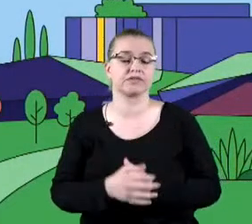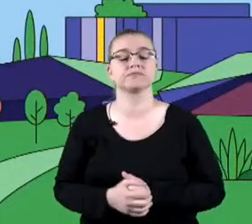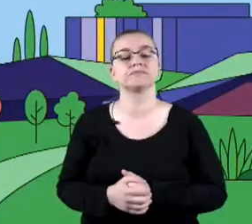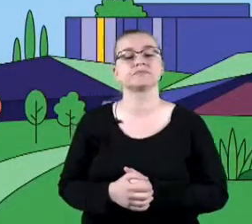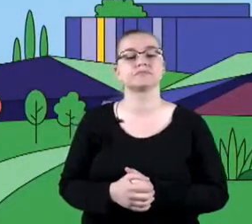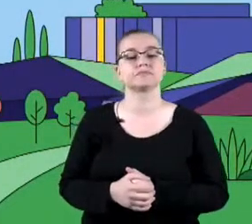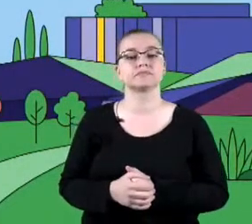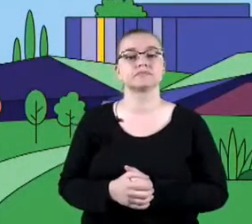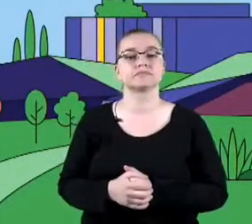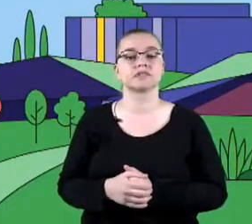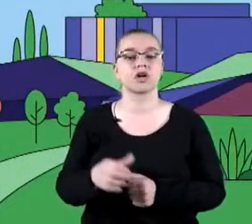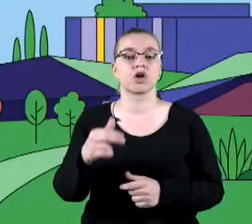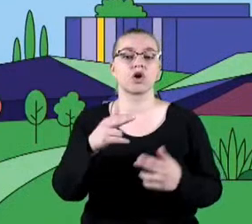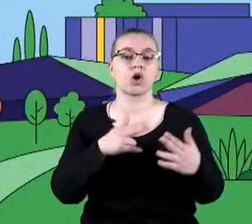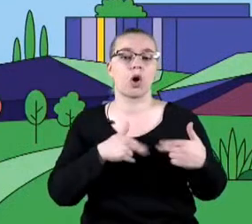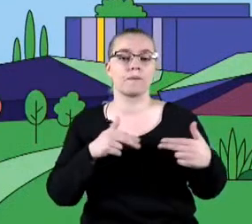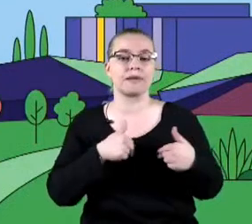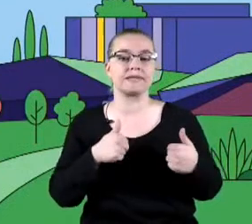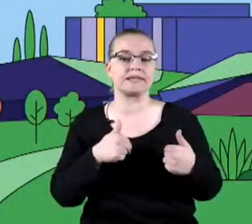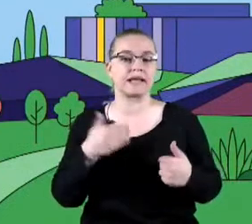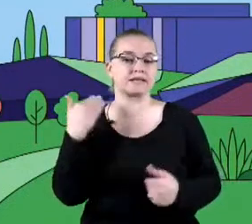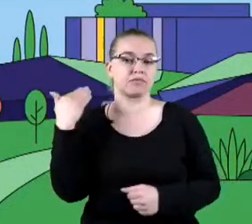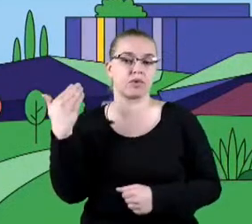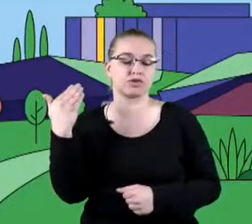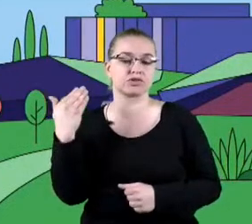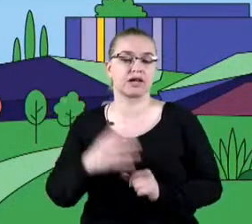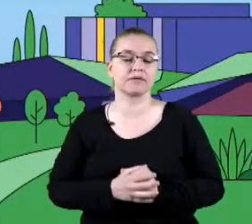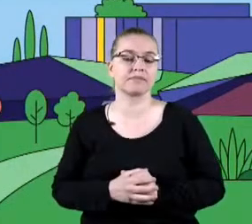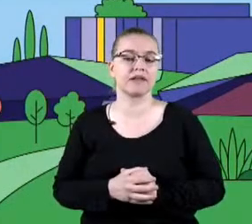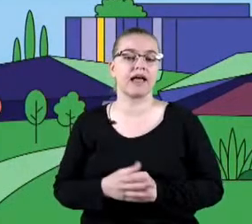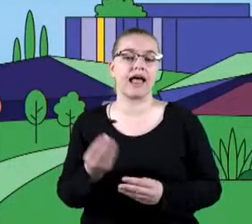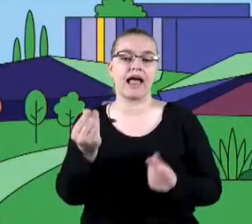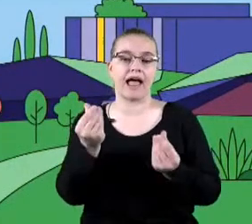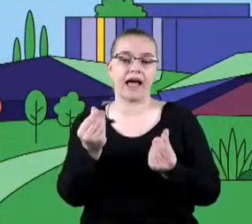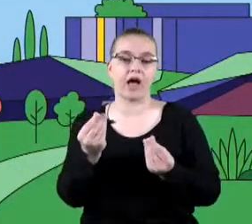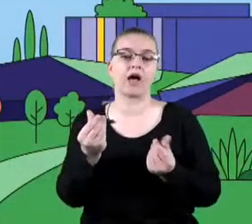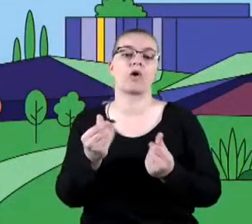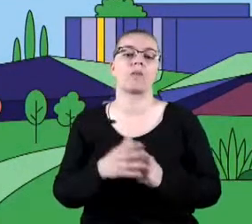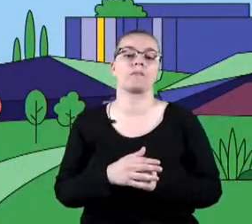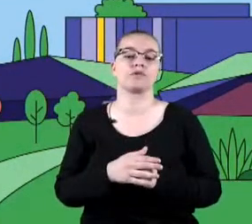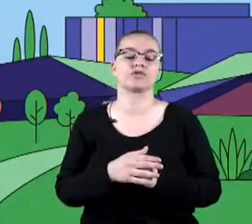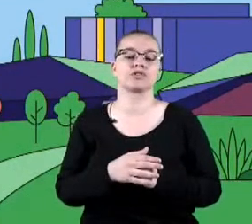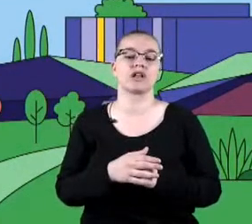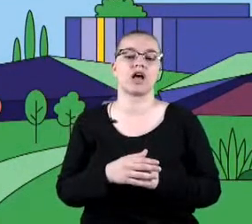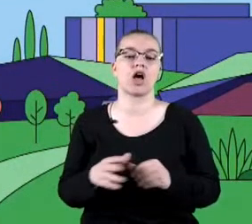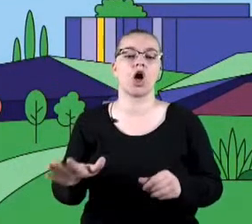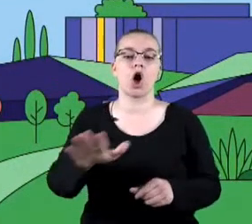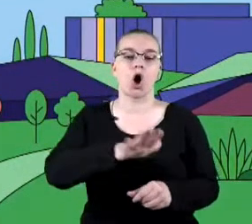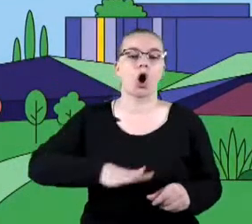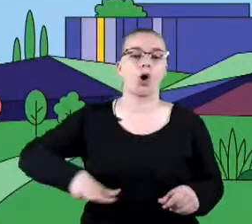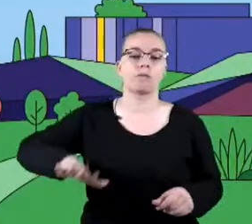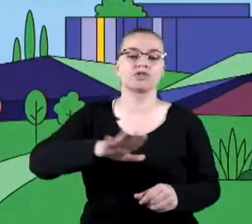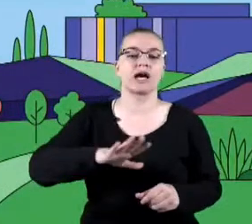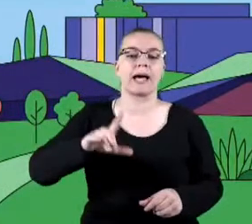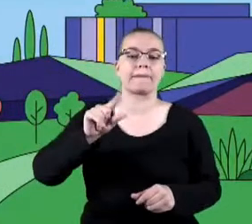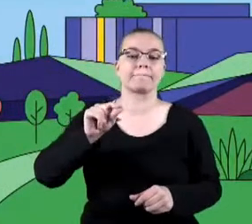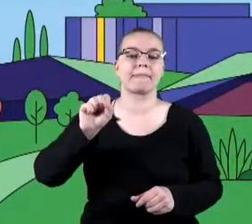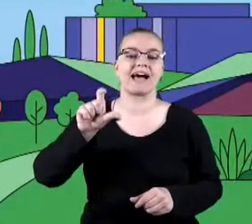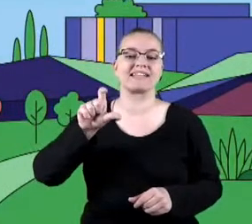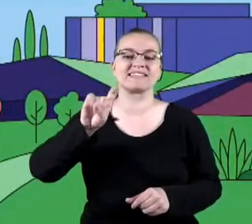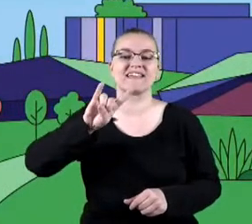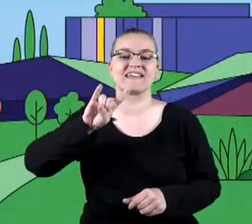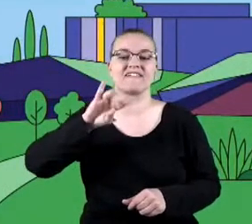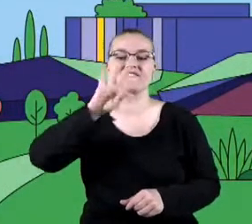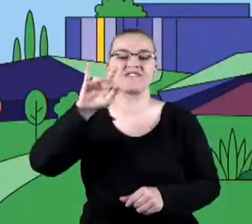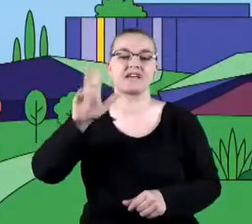Social Commission of the Asia Pacific, which is under the UN, that helped us design this